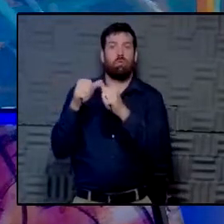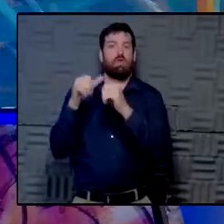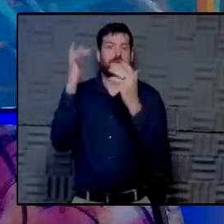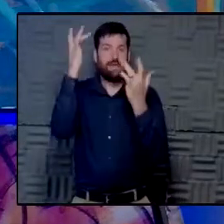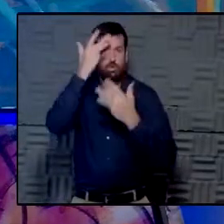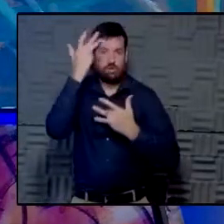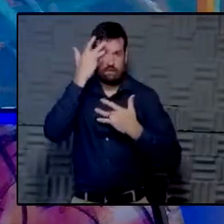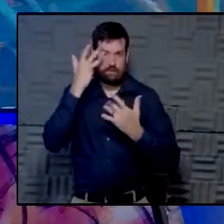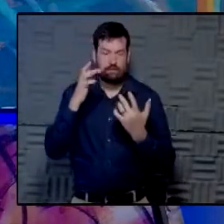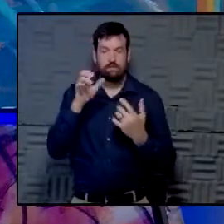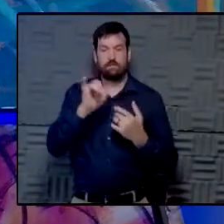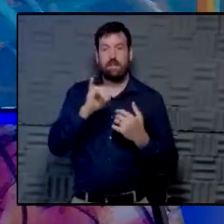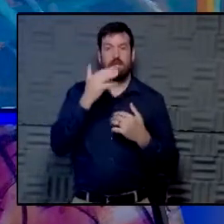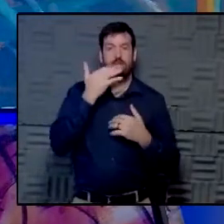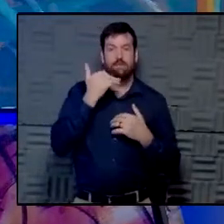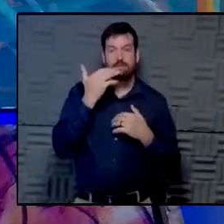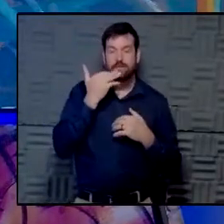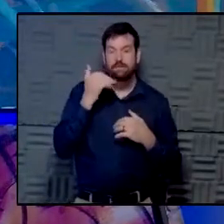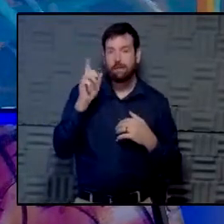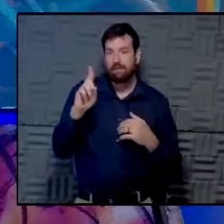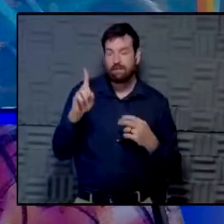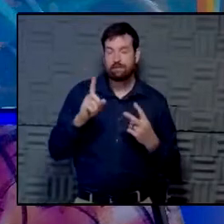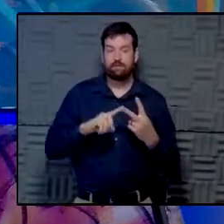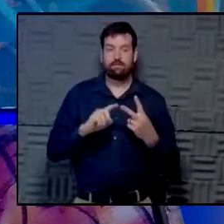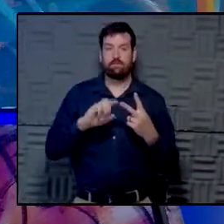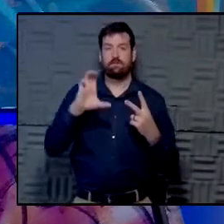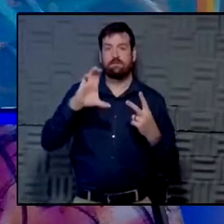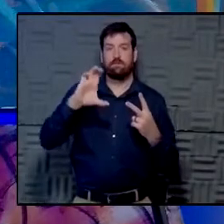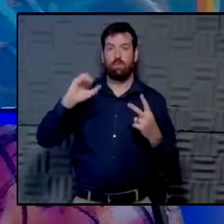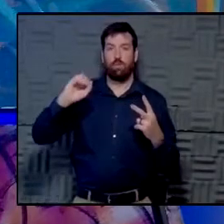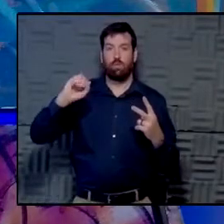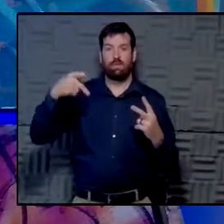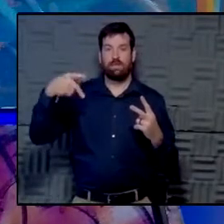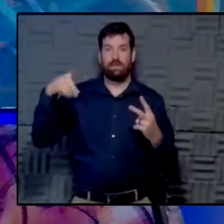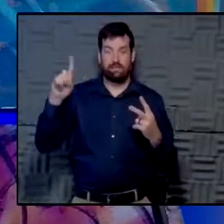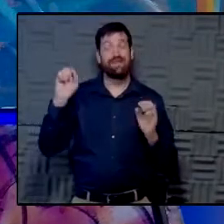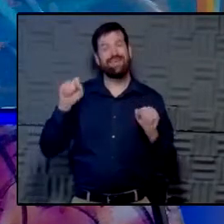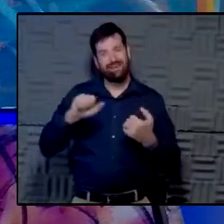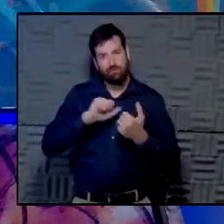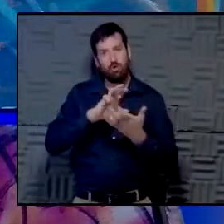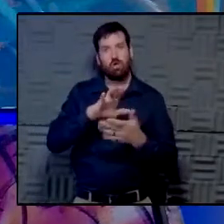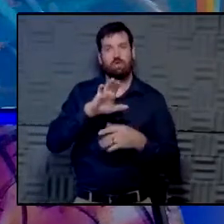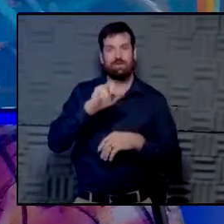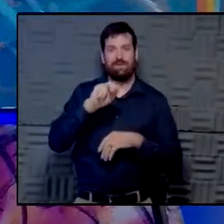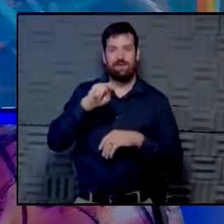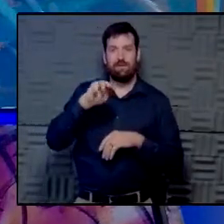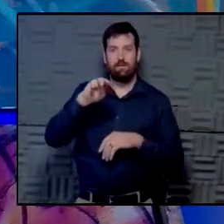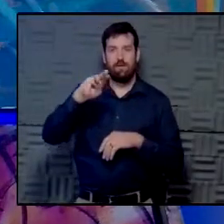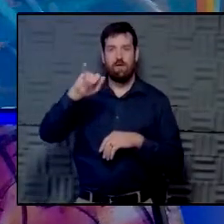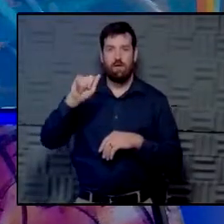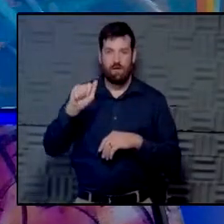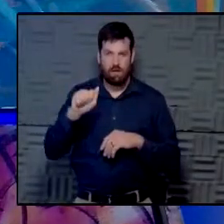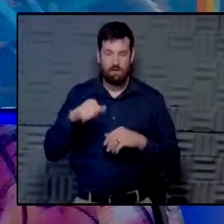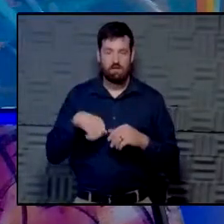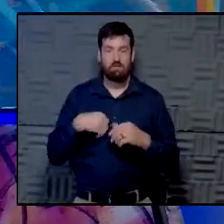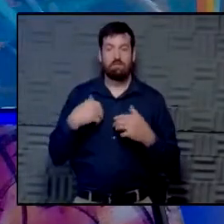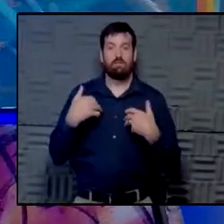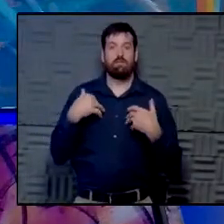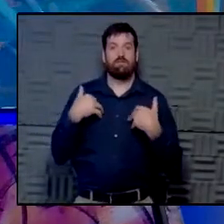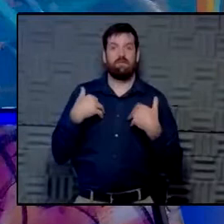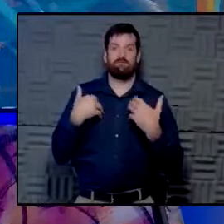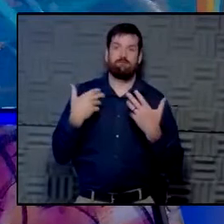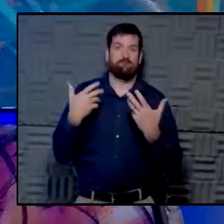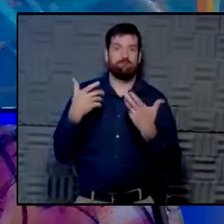illnesses like diabetes or COPD or anything can cause anemia. We know that if you have an acute change